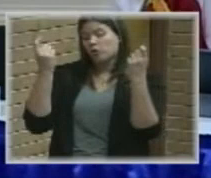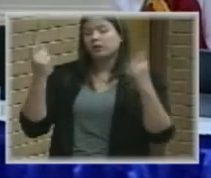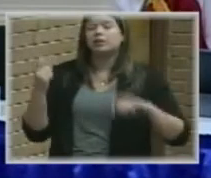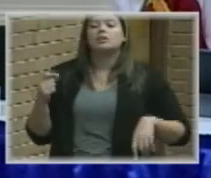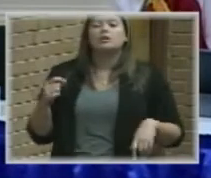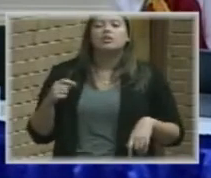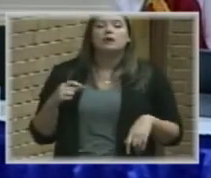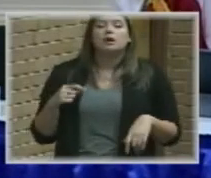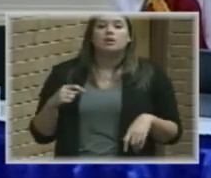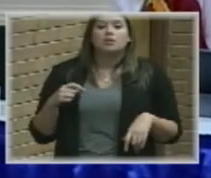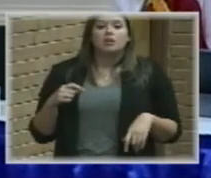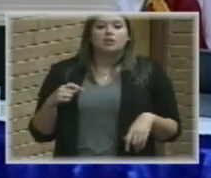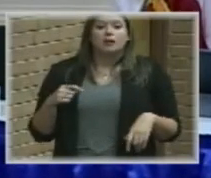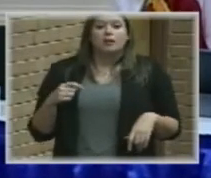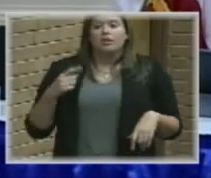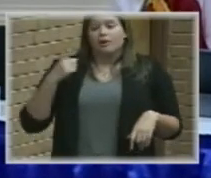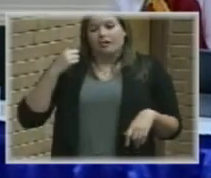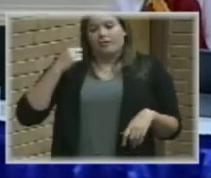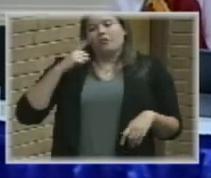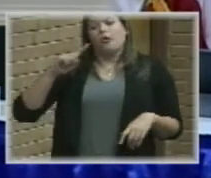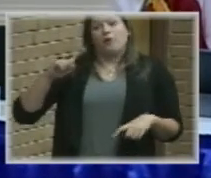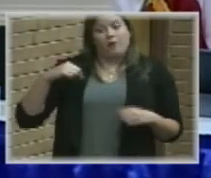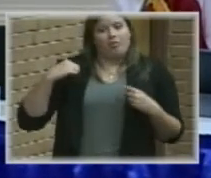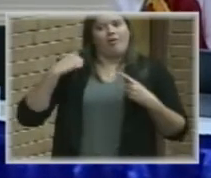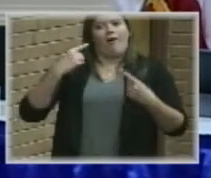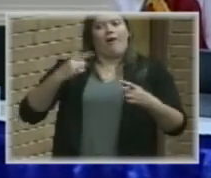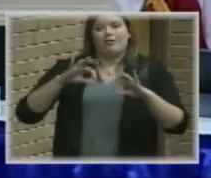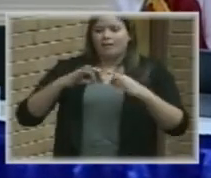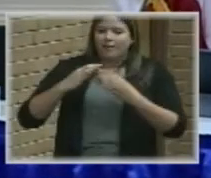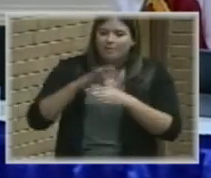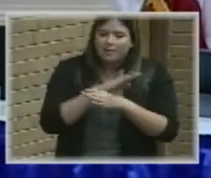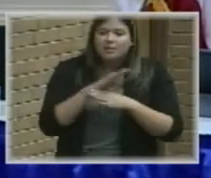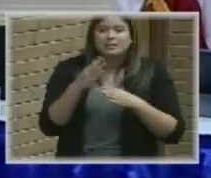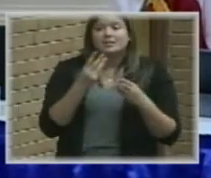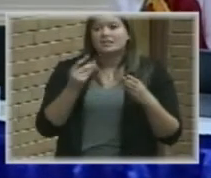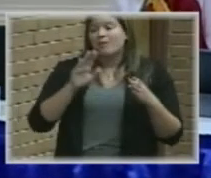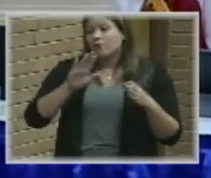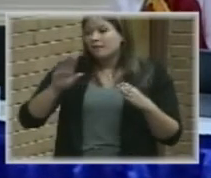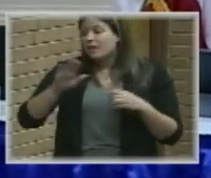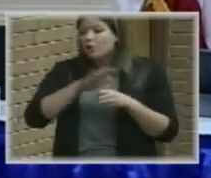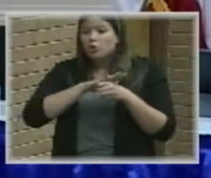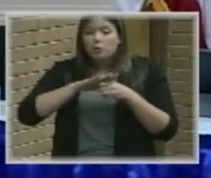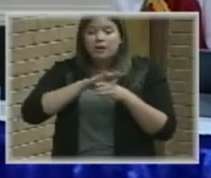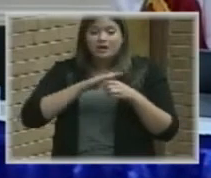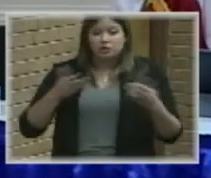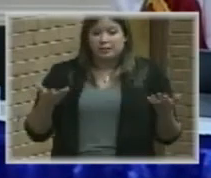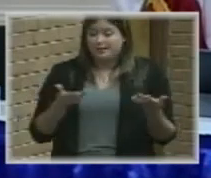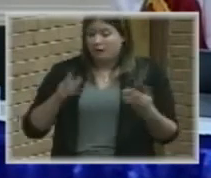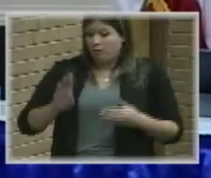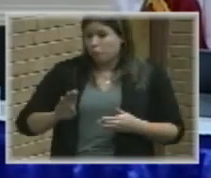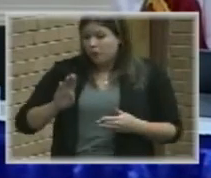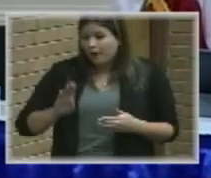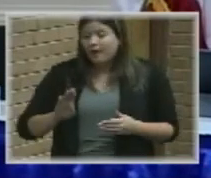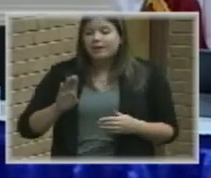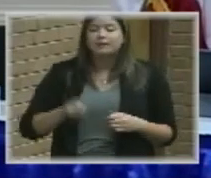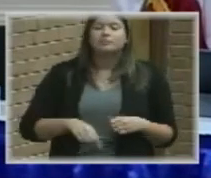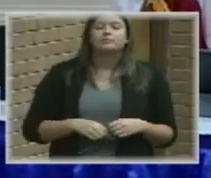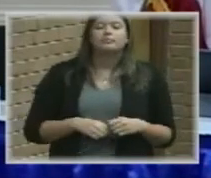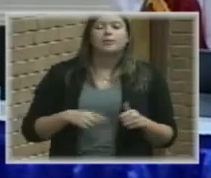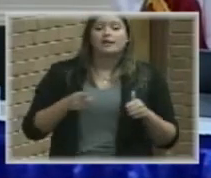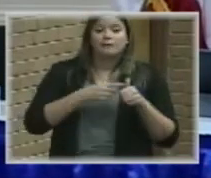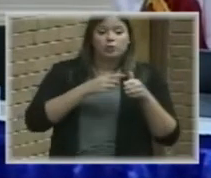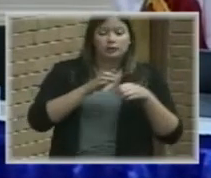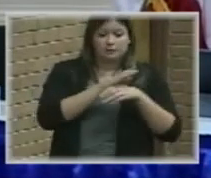at a longtime family business that several of their locations are here in Brighton. The first